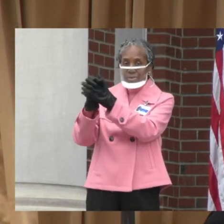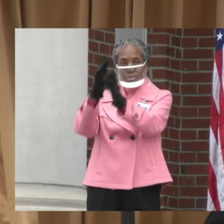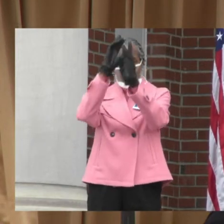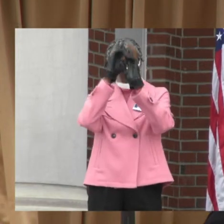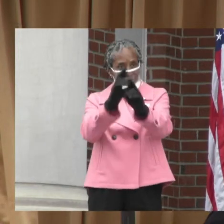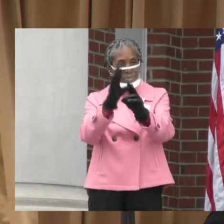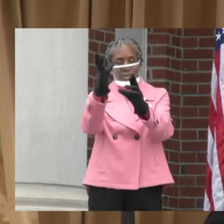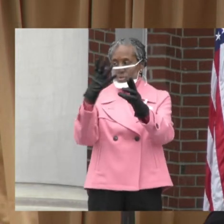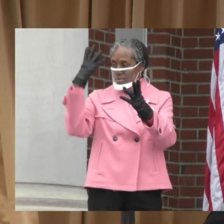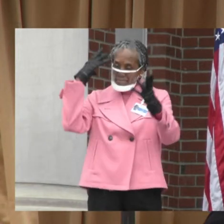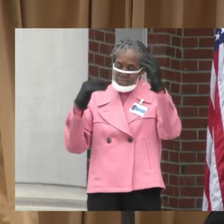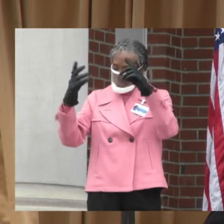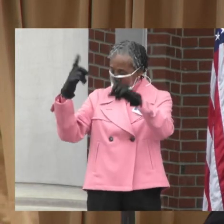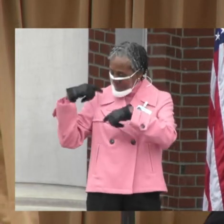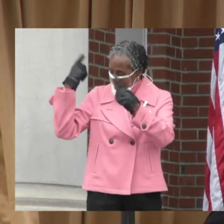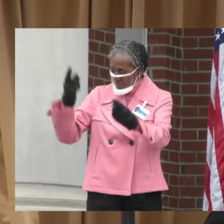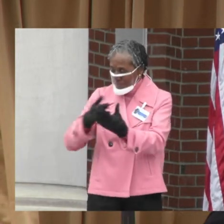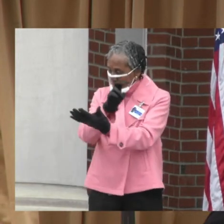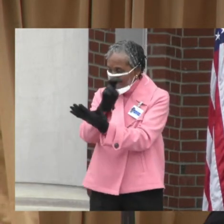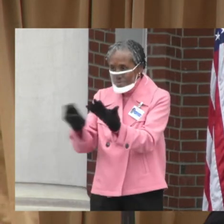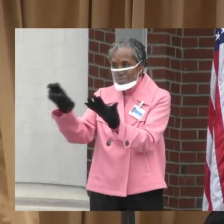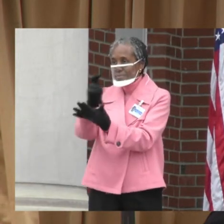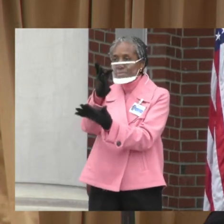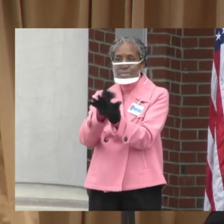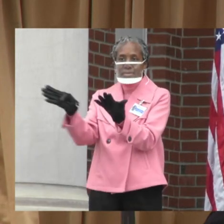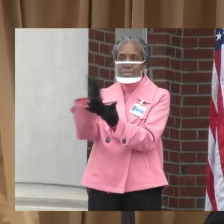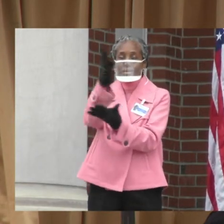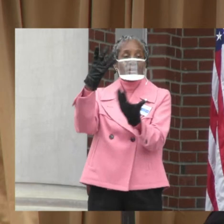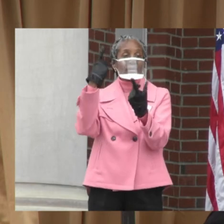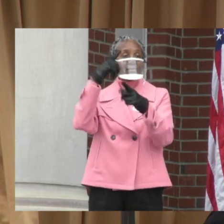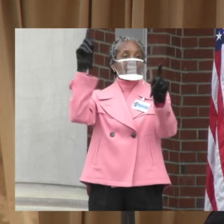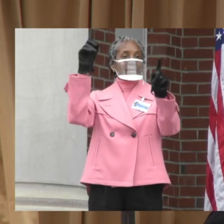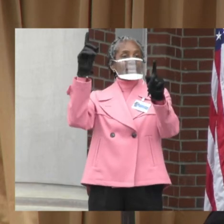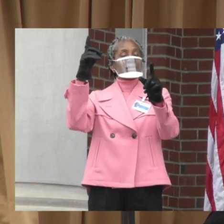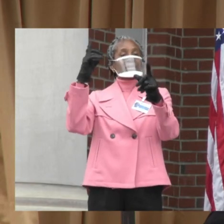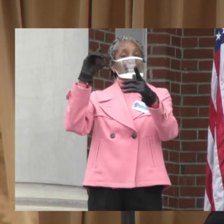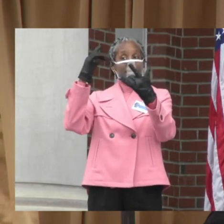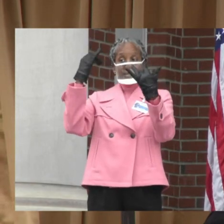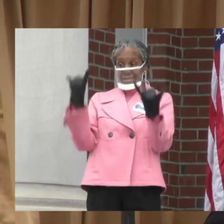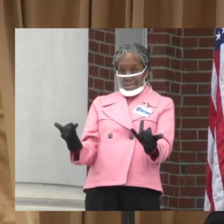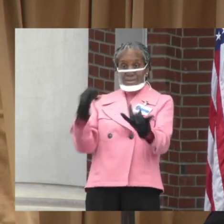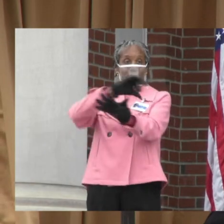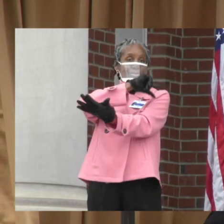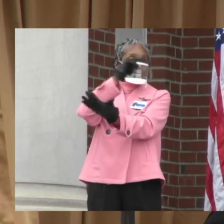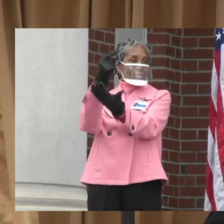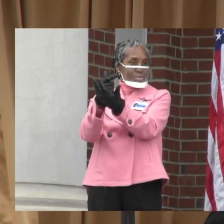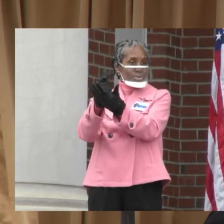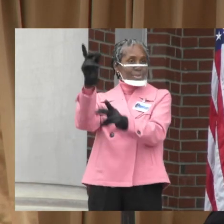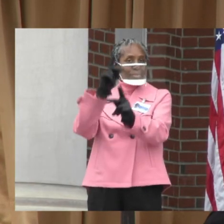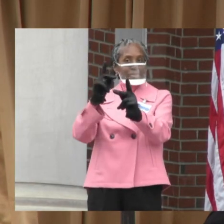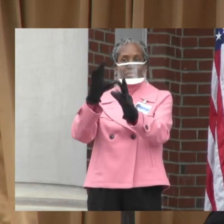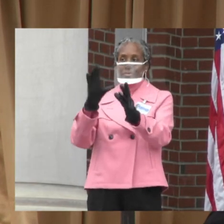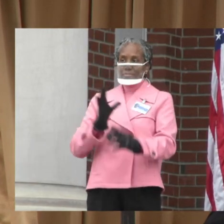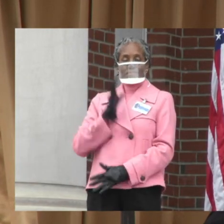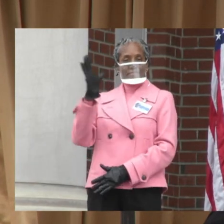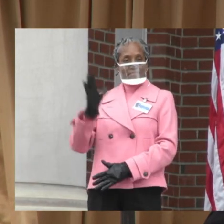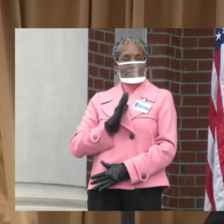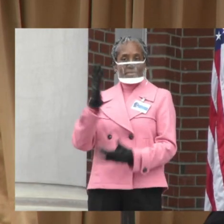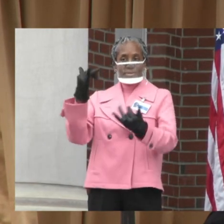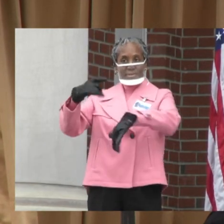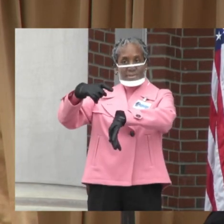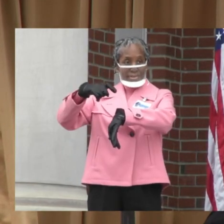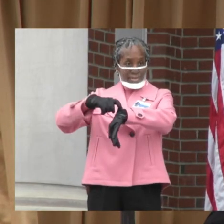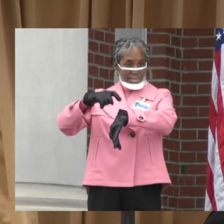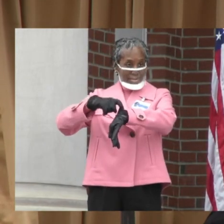the journey that you've been on, that you've traveled to earn your place among this distinguished group of graduates. At this